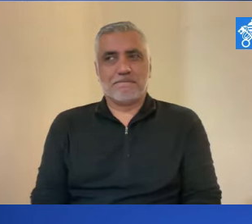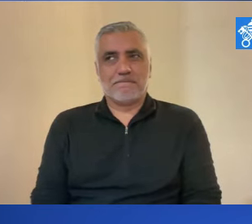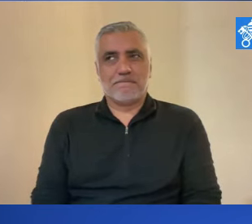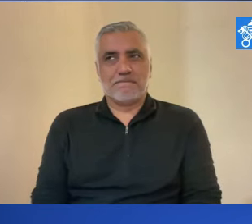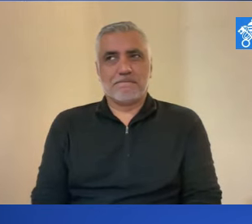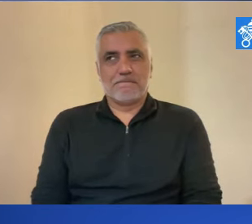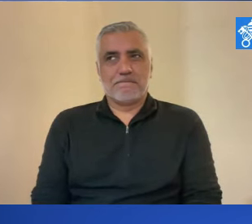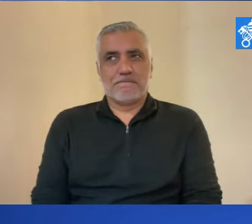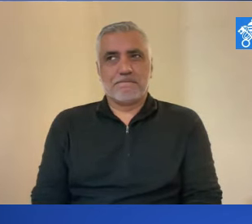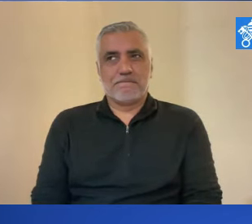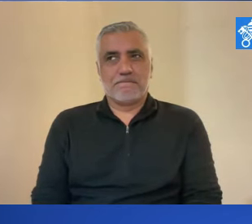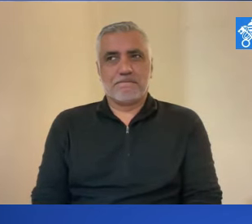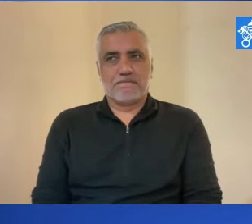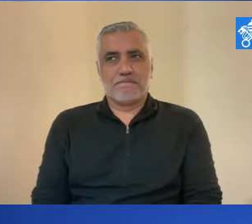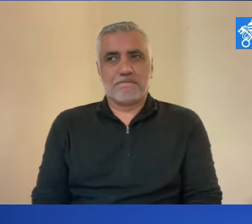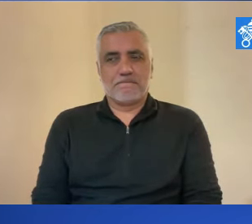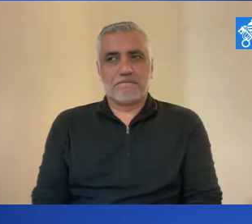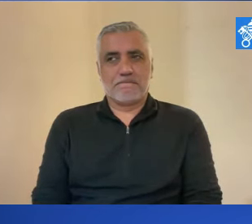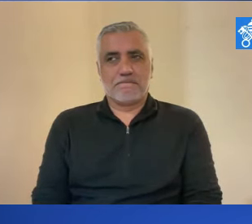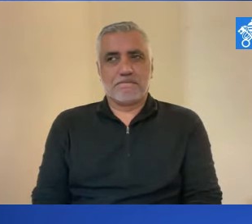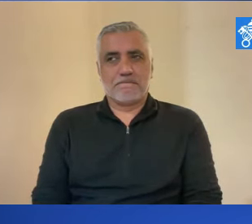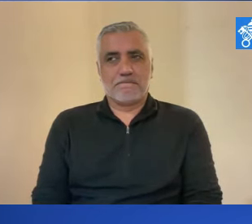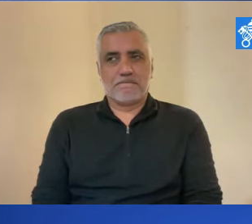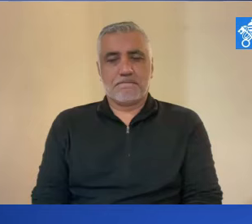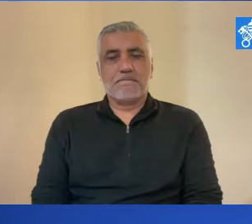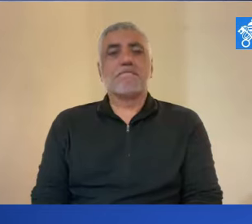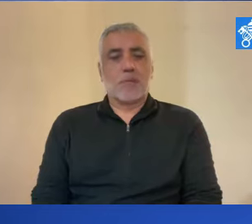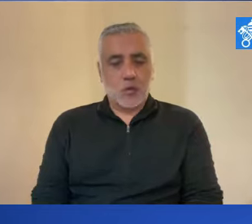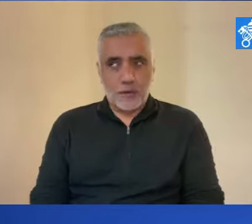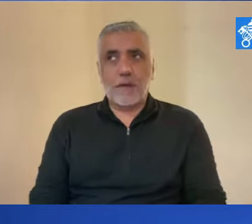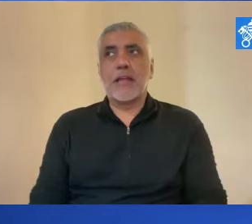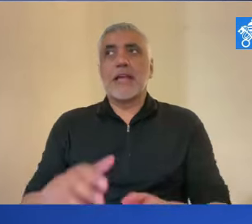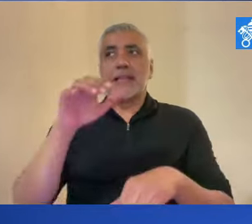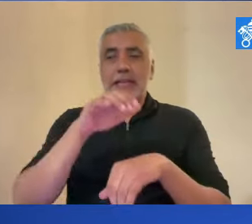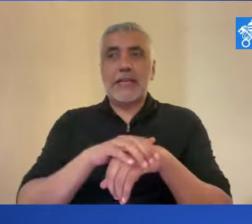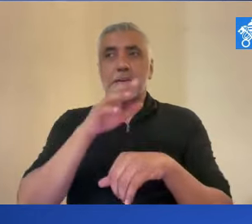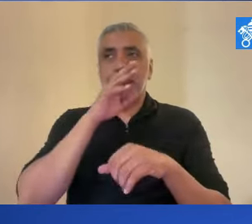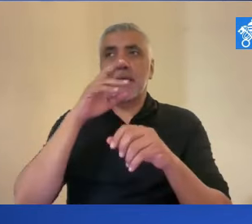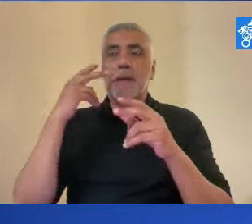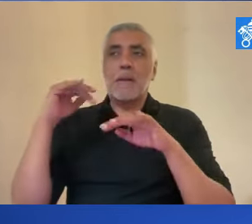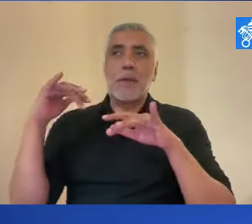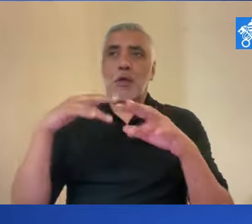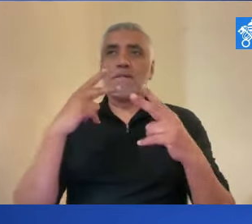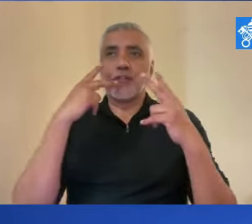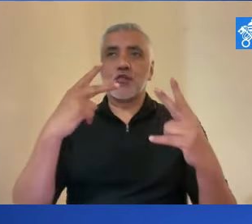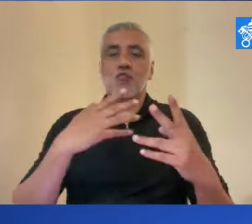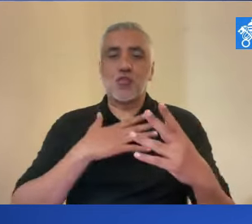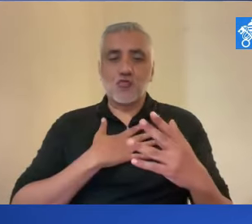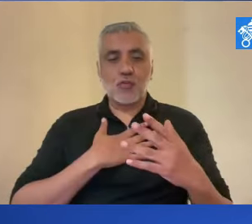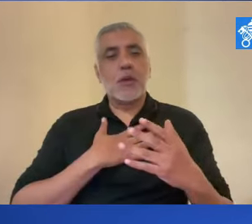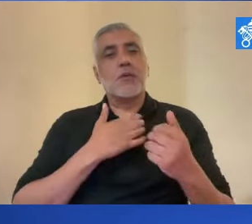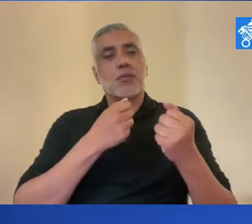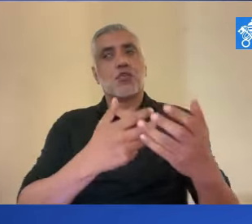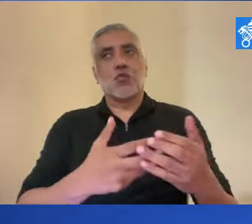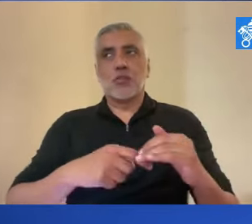Most Holy Father, the English-speaking pilgrims and visitors wish to express to you their sentiments of deep respect and esteem, and to assure you of